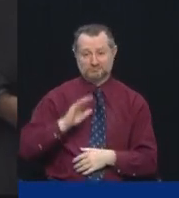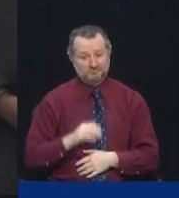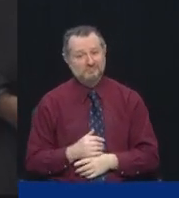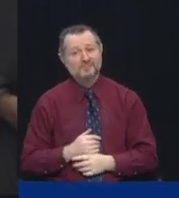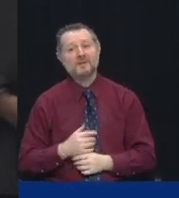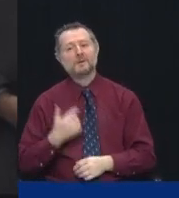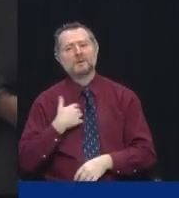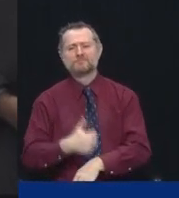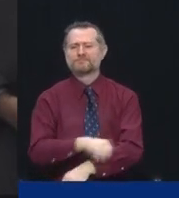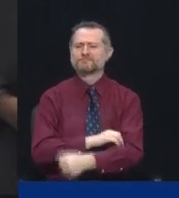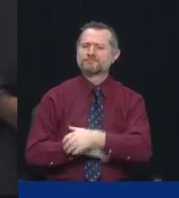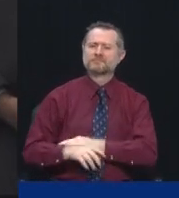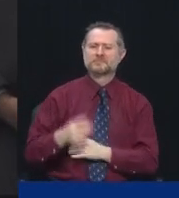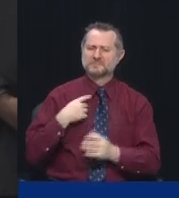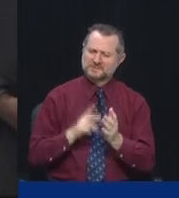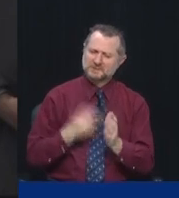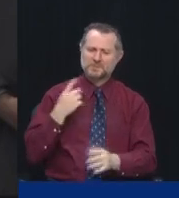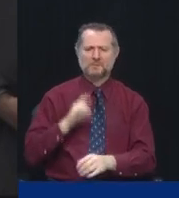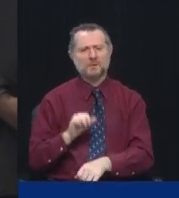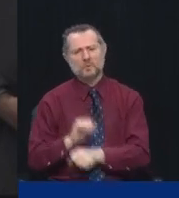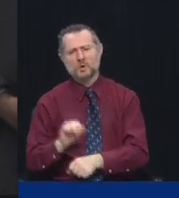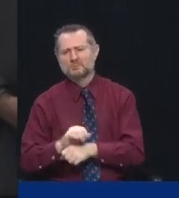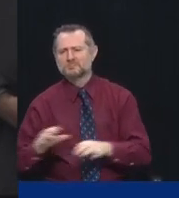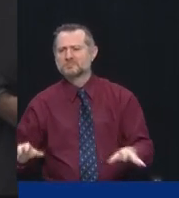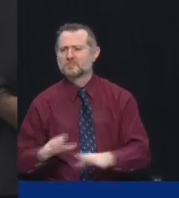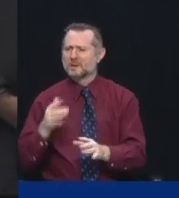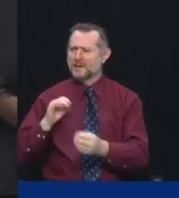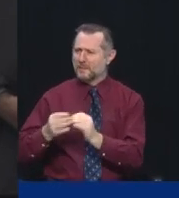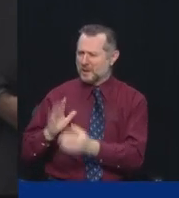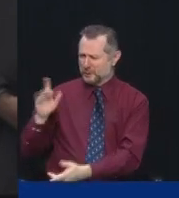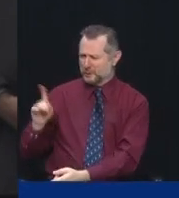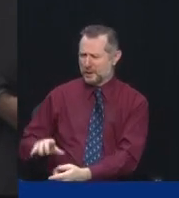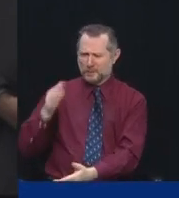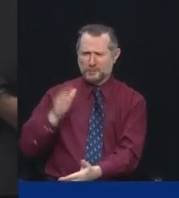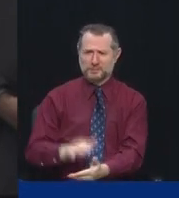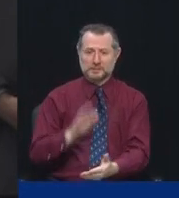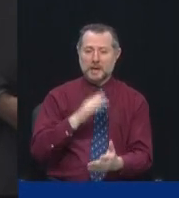New York to get that number down. How do you get the number down? Two ways.